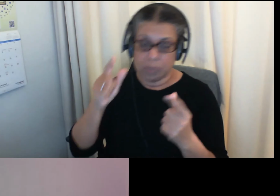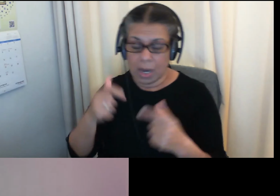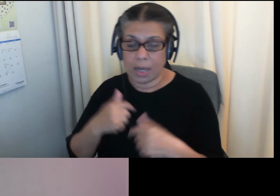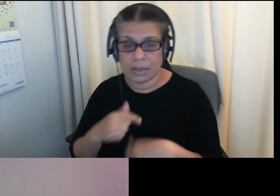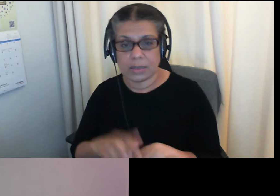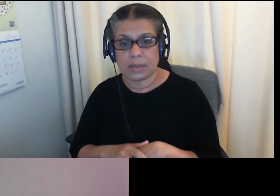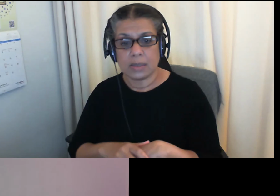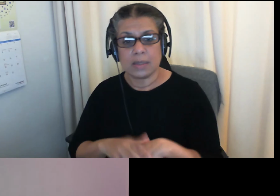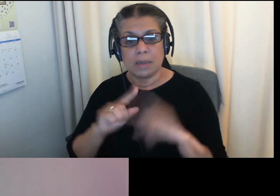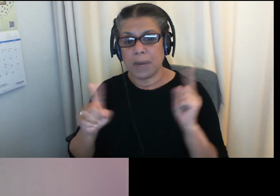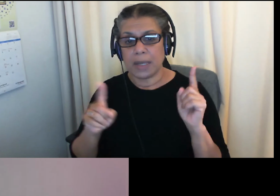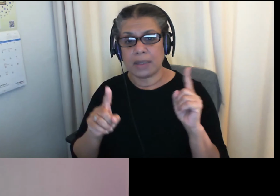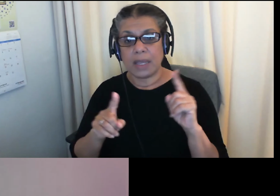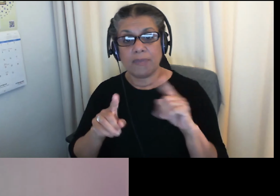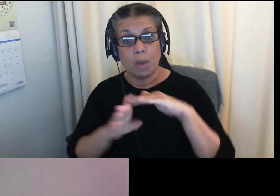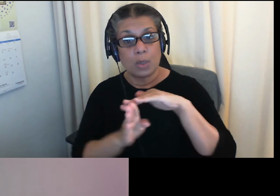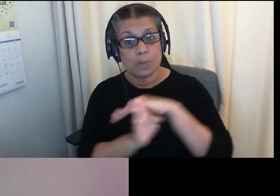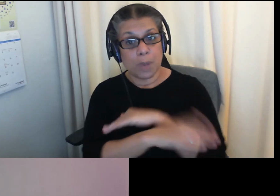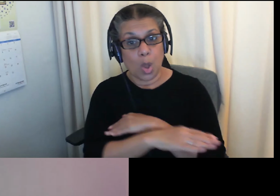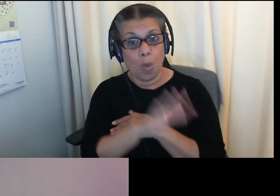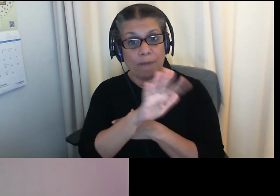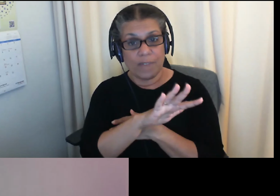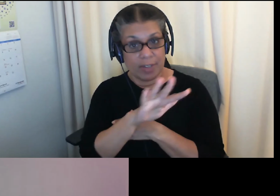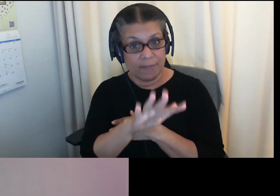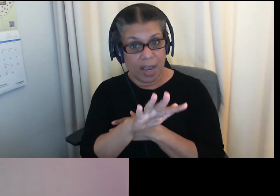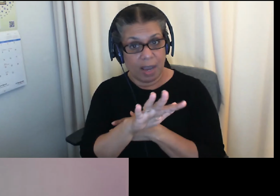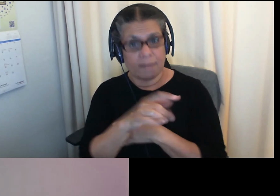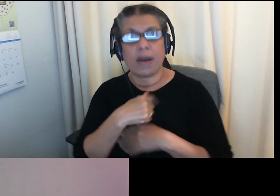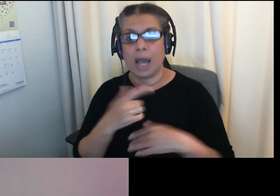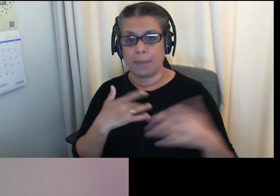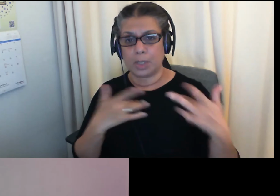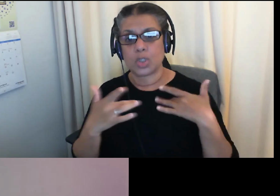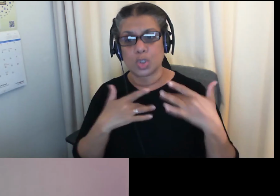I went below 55, I'd be a bit worried.